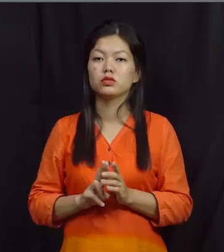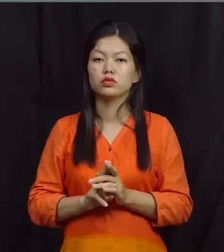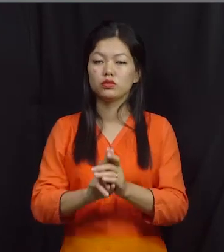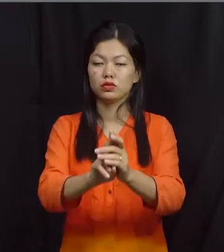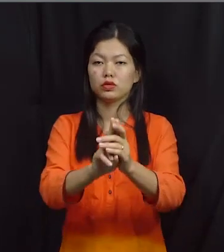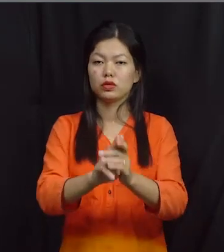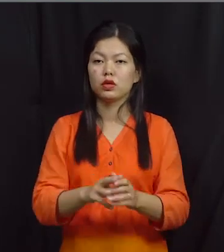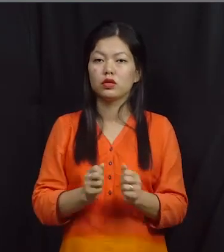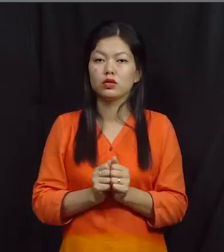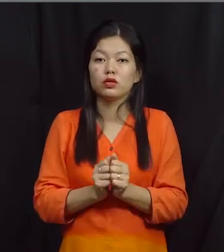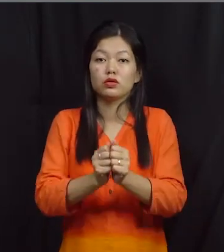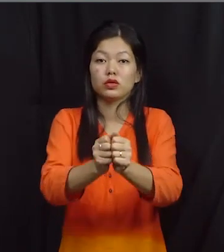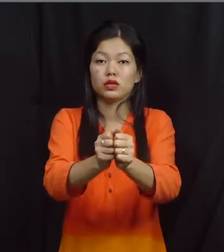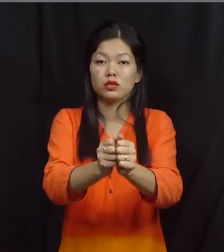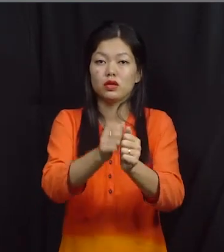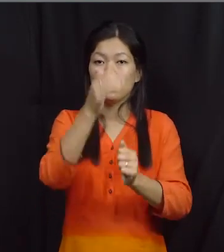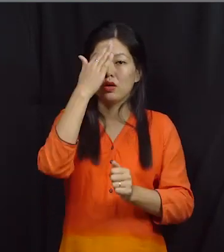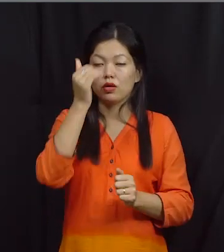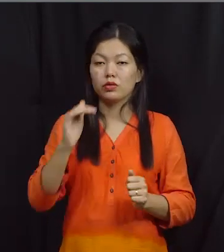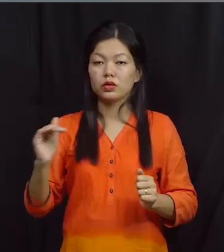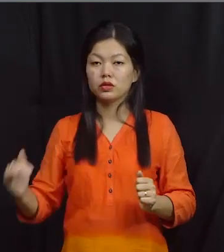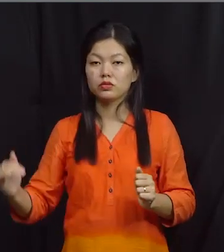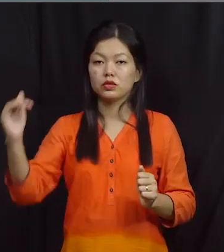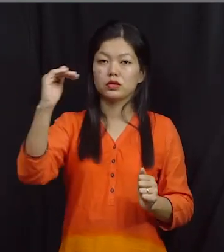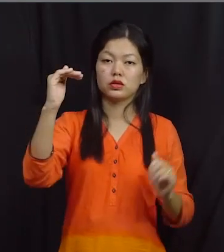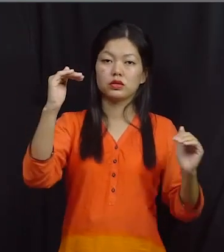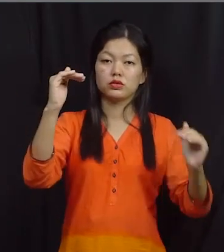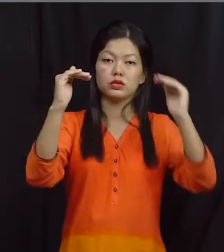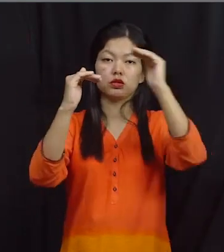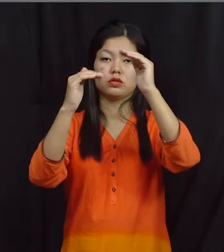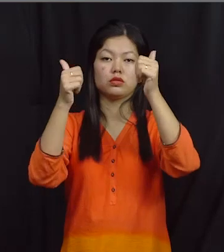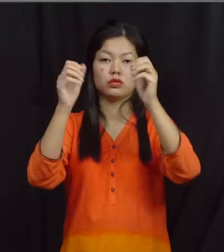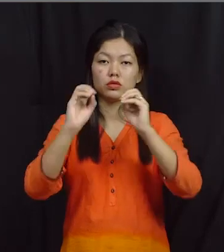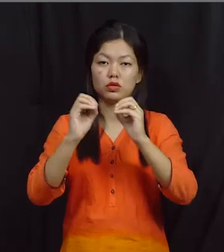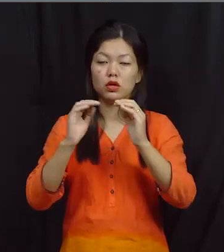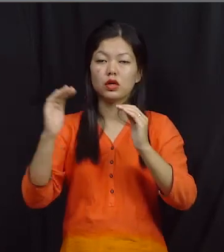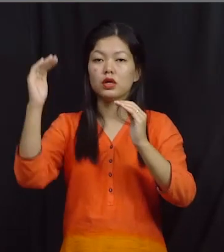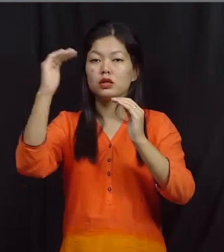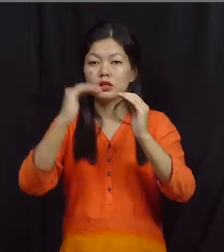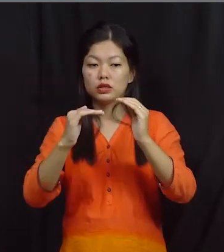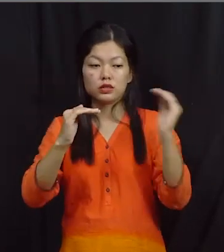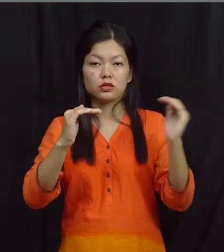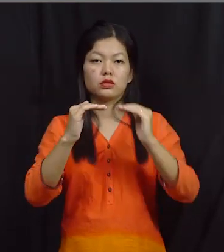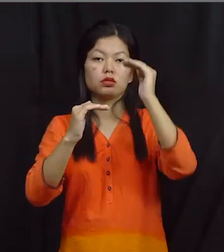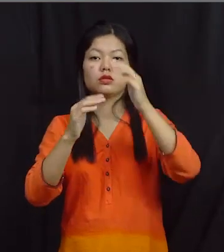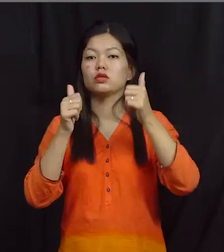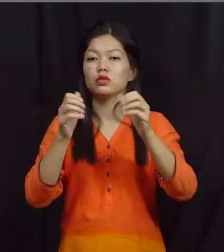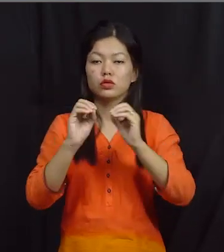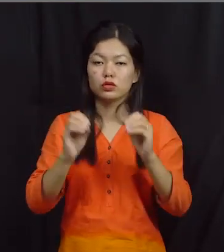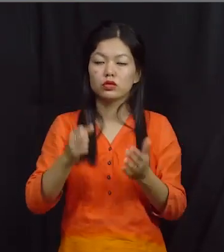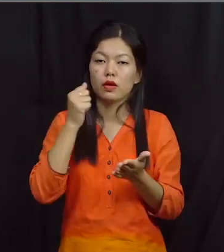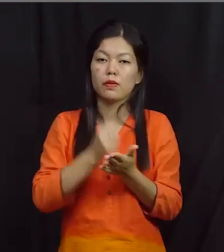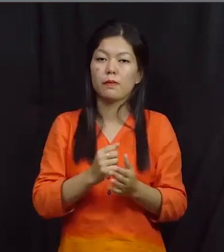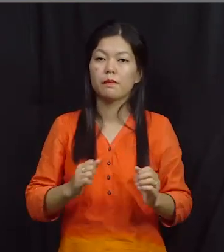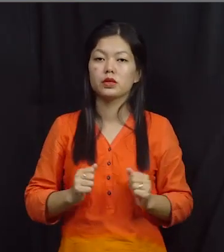Then only it will contribute to the self also as well as the society. Okay, so those are the individual